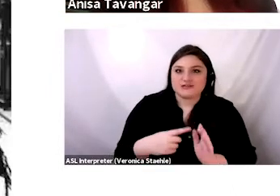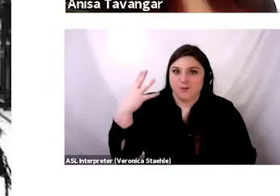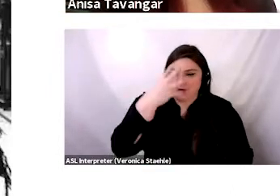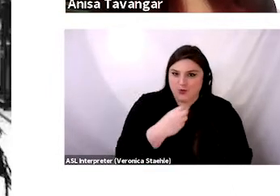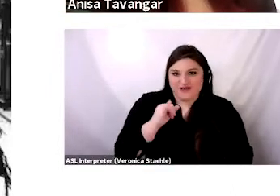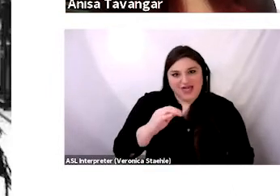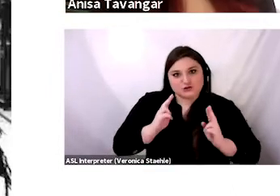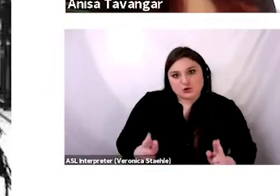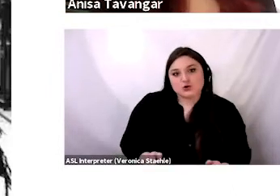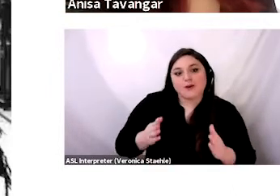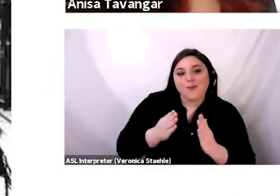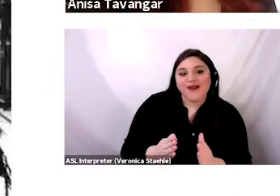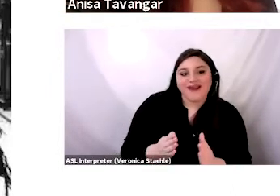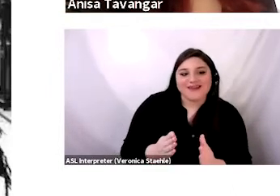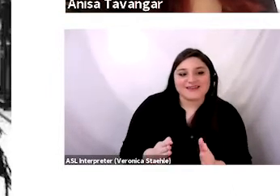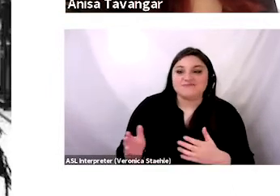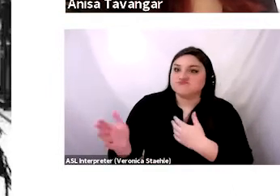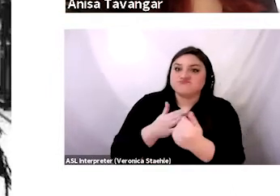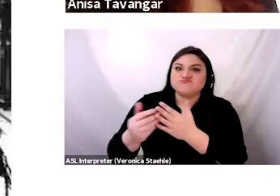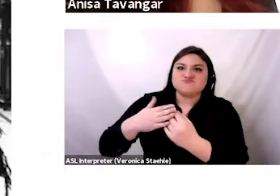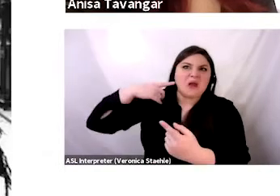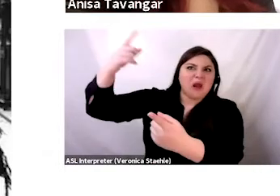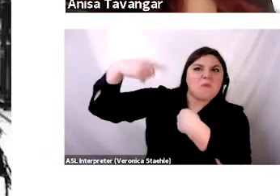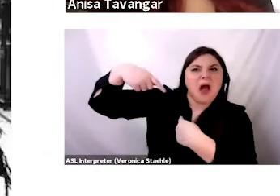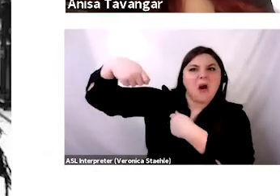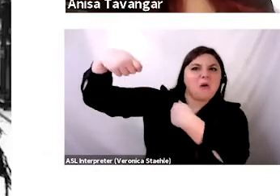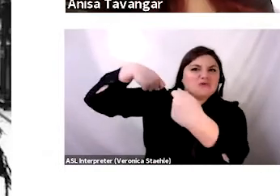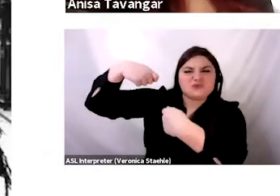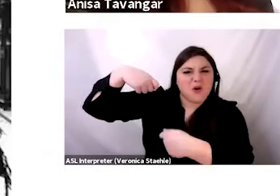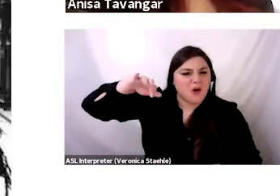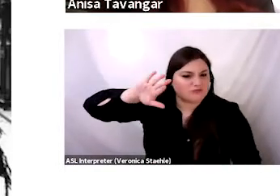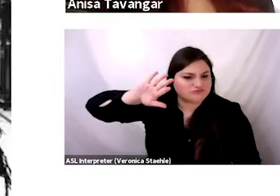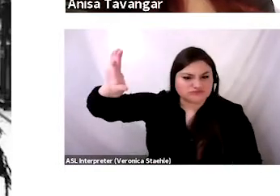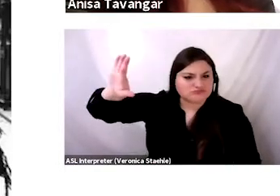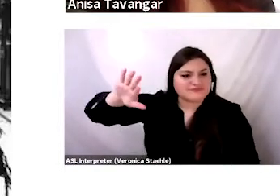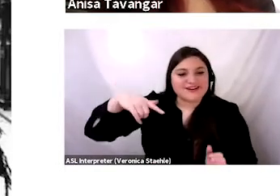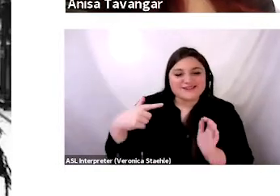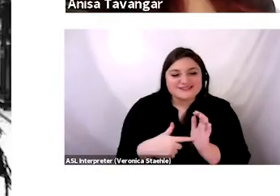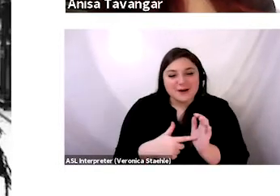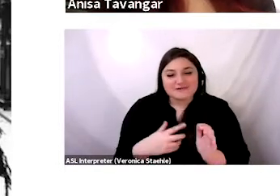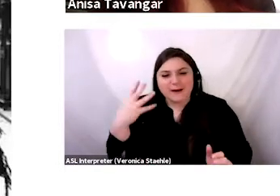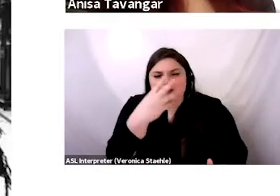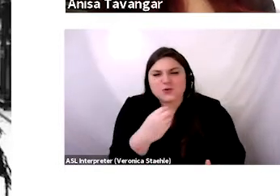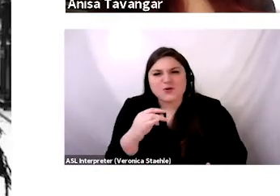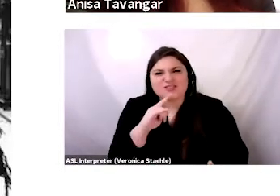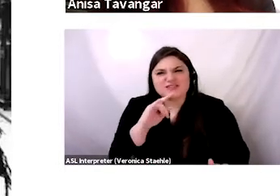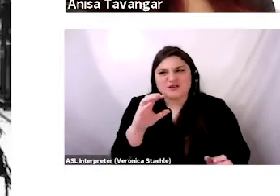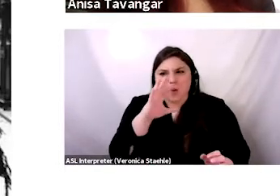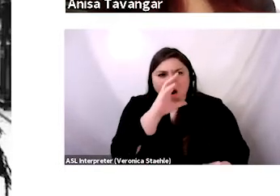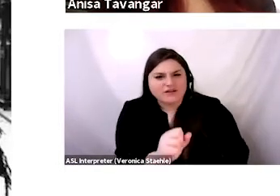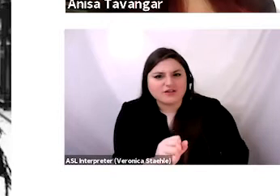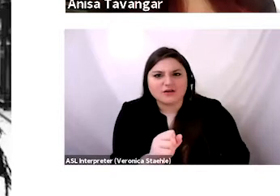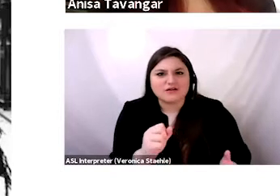and the wonder of being in this place. Some of it's natural, some of it's man-made, some of it is a mere